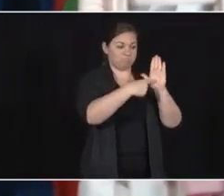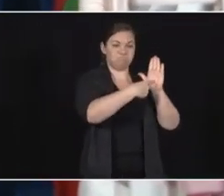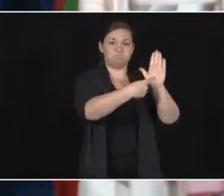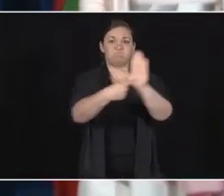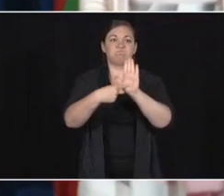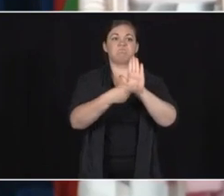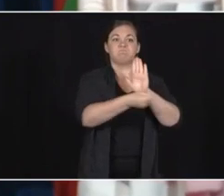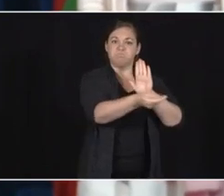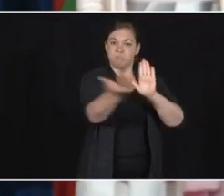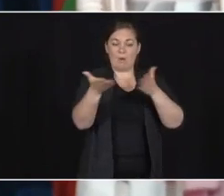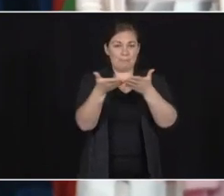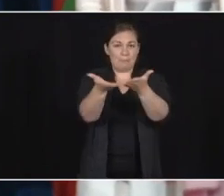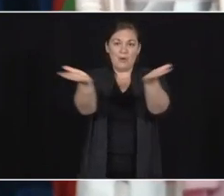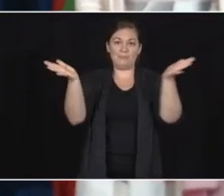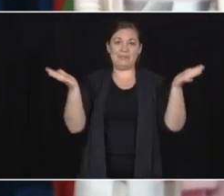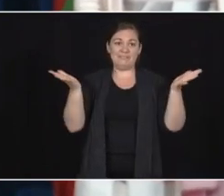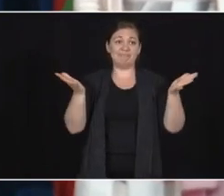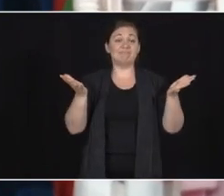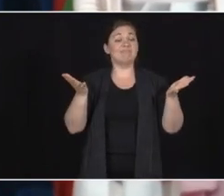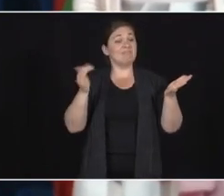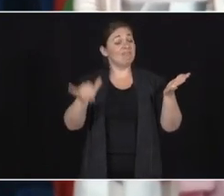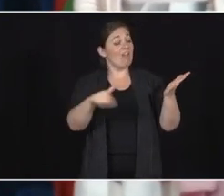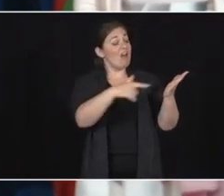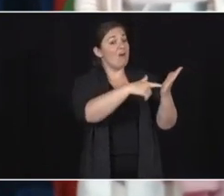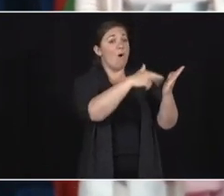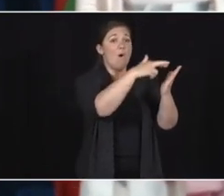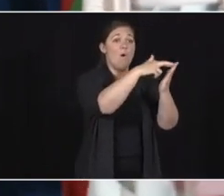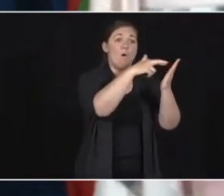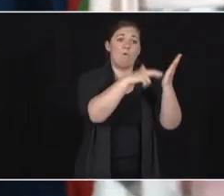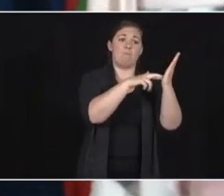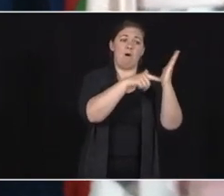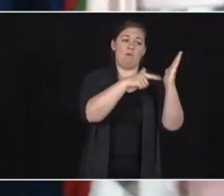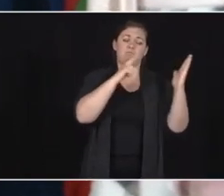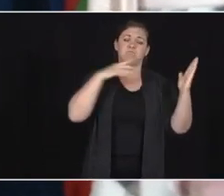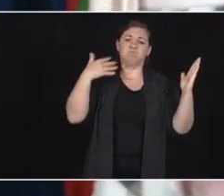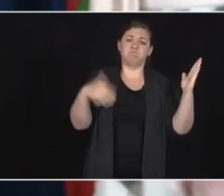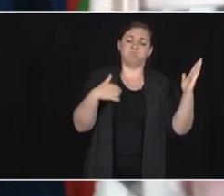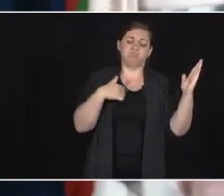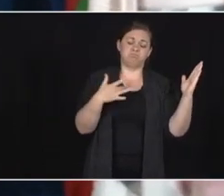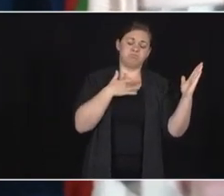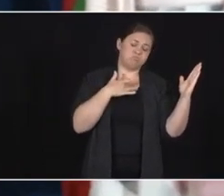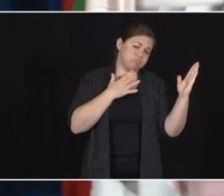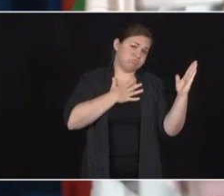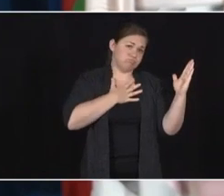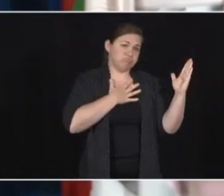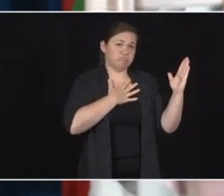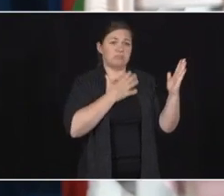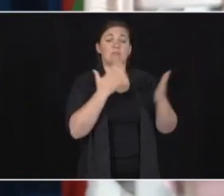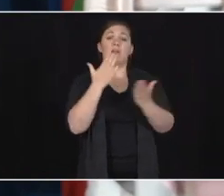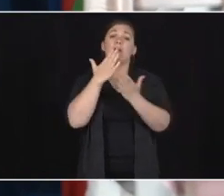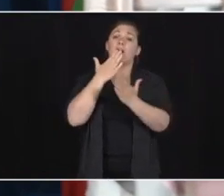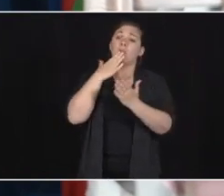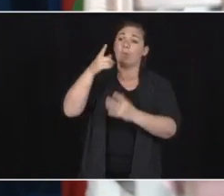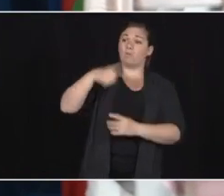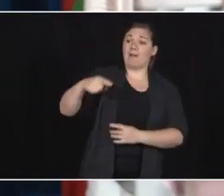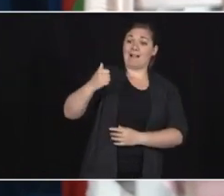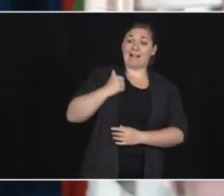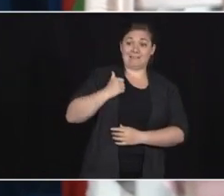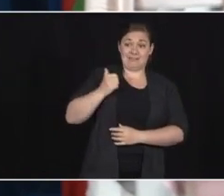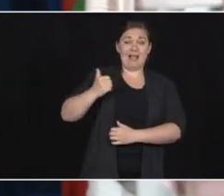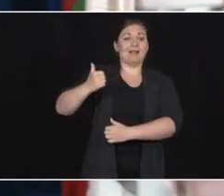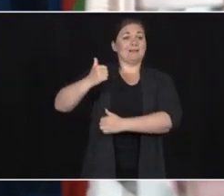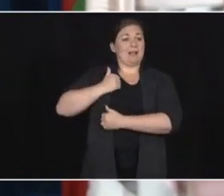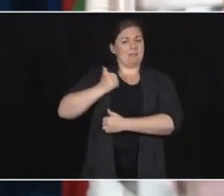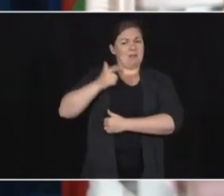that report was heartbreaking. I appreciate the great work of the Canadian Forces in our long-term care